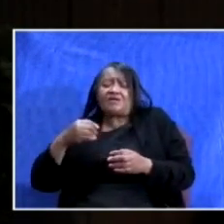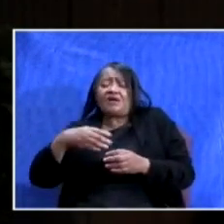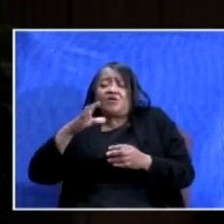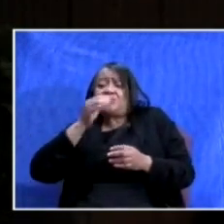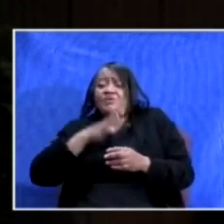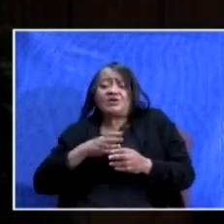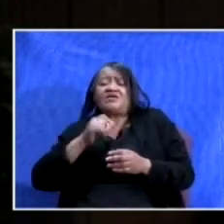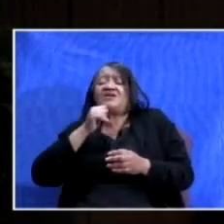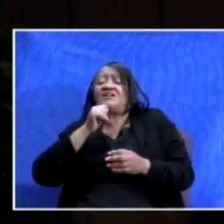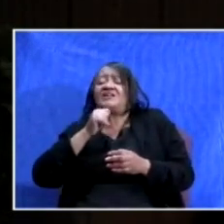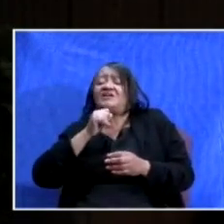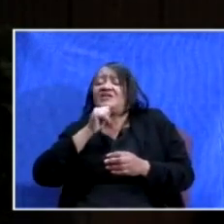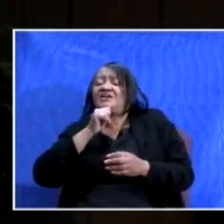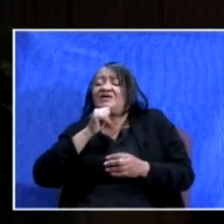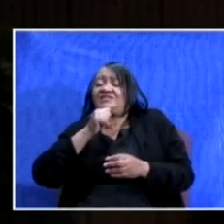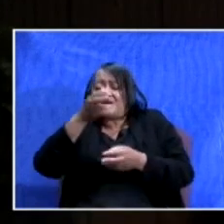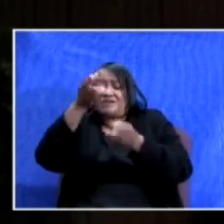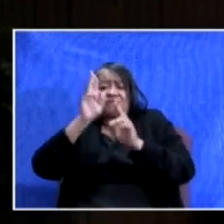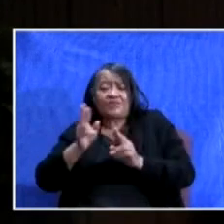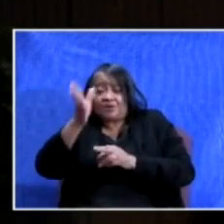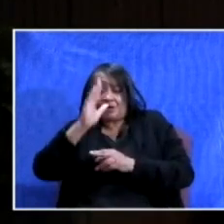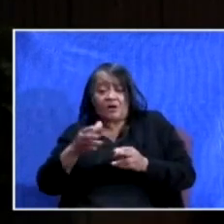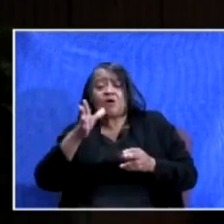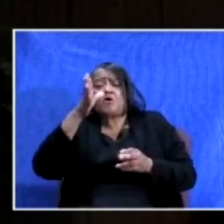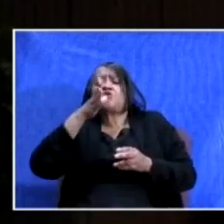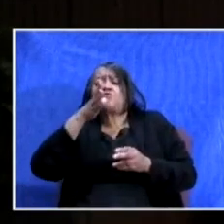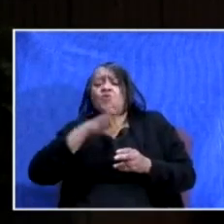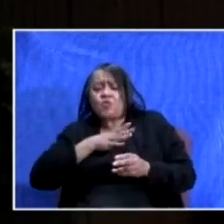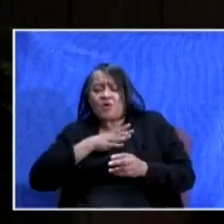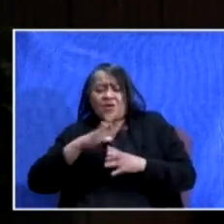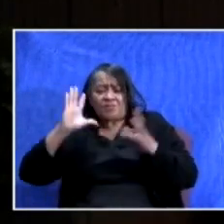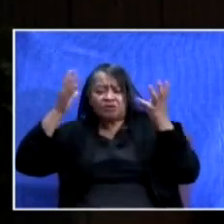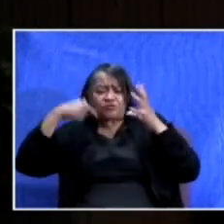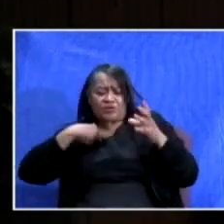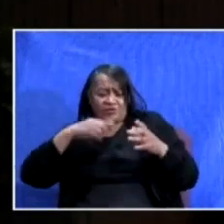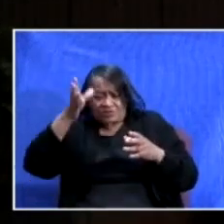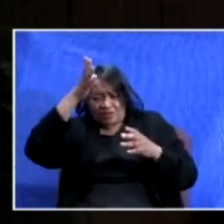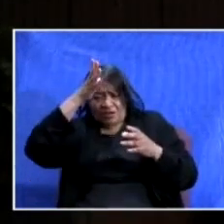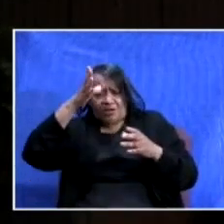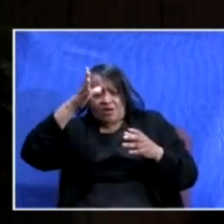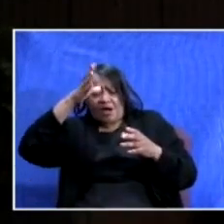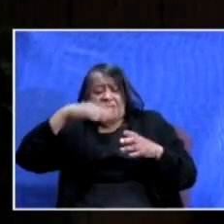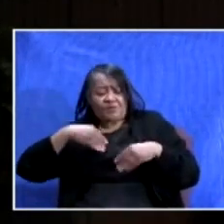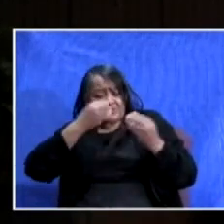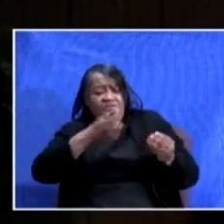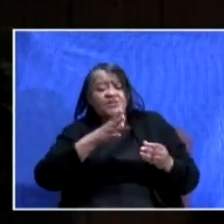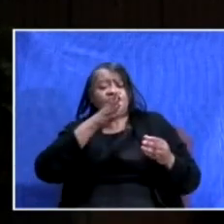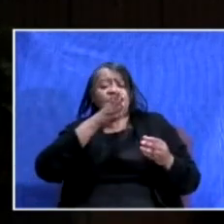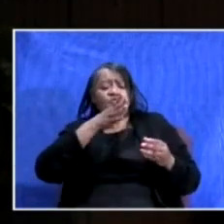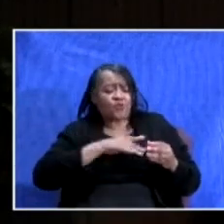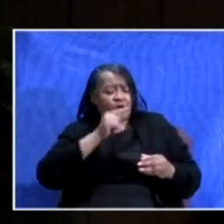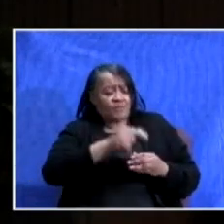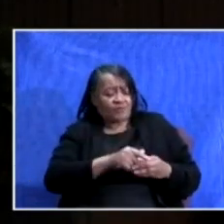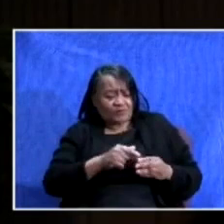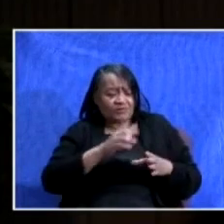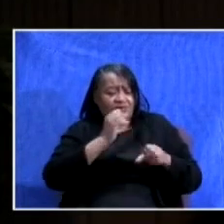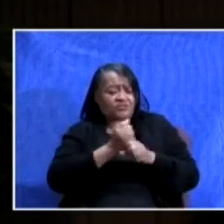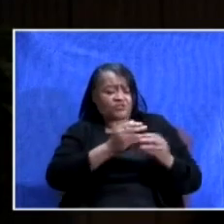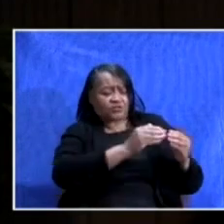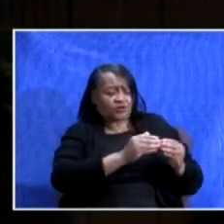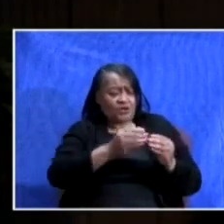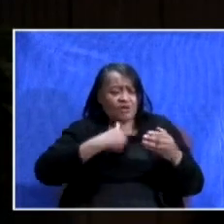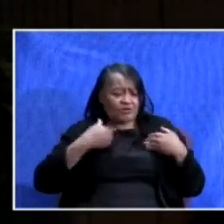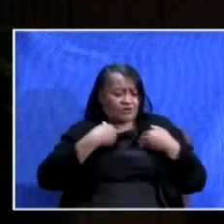this woman is driving me crazy. I'm going to see that she gets justice because she's wearing me out with her